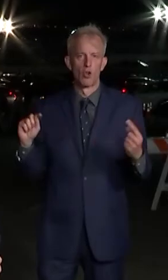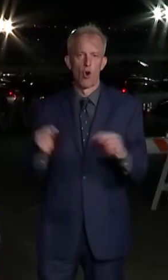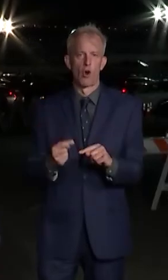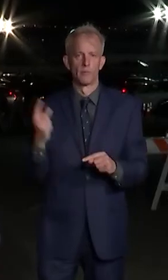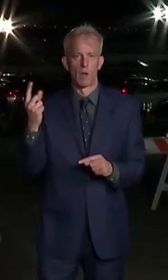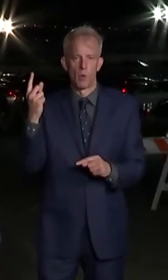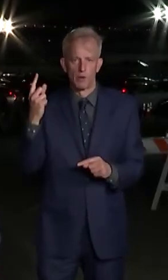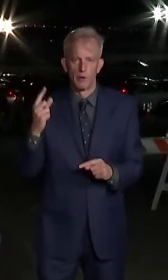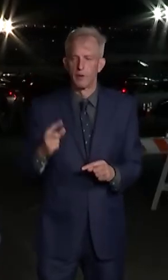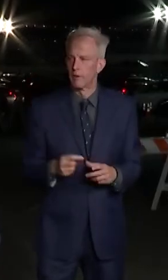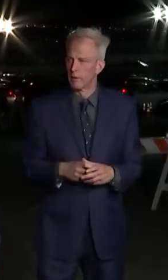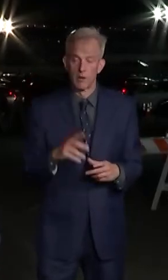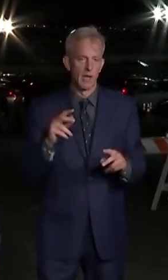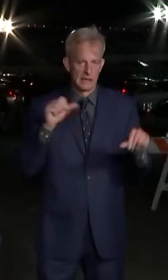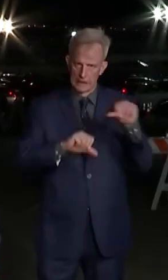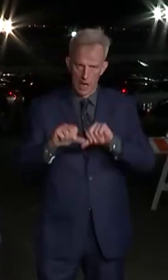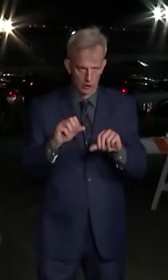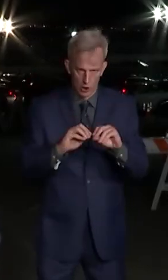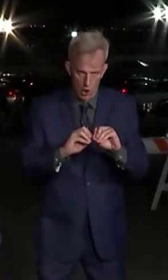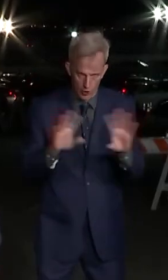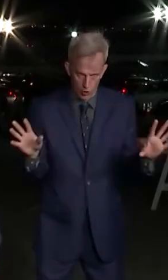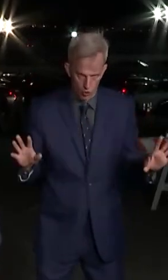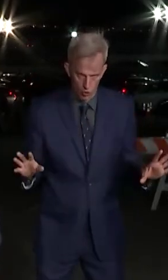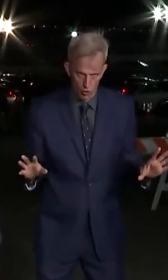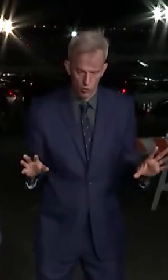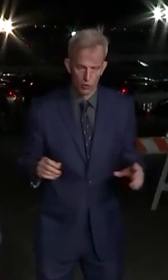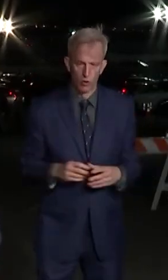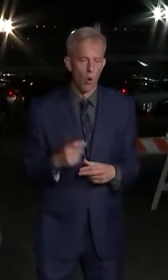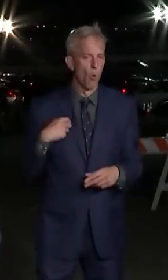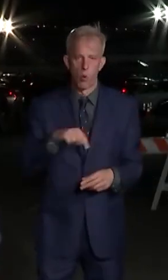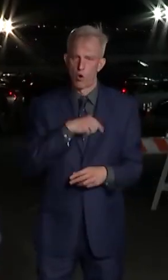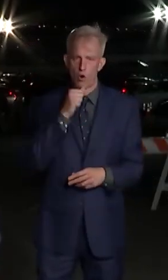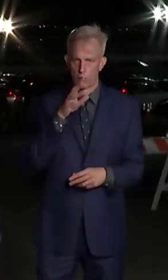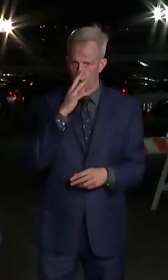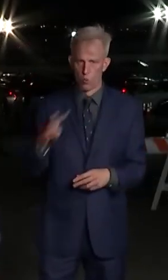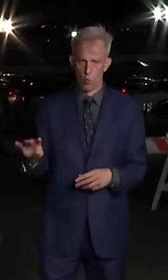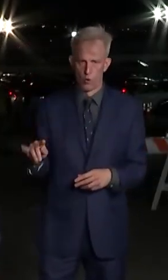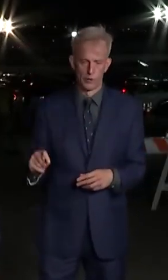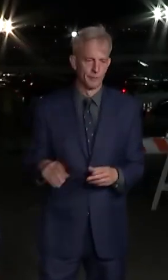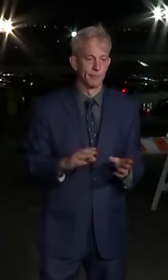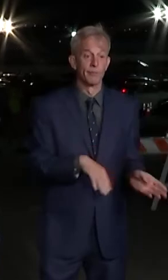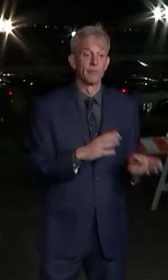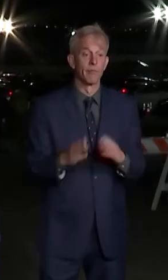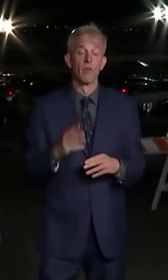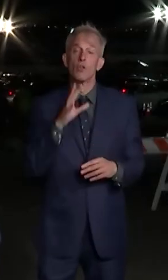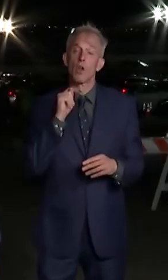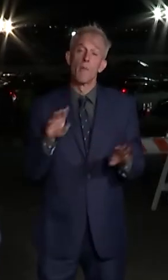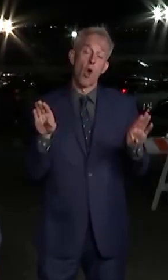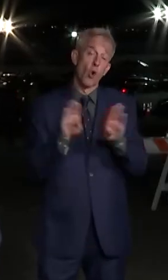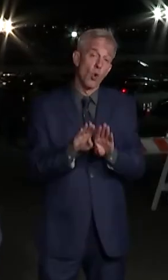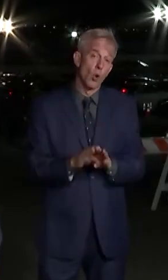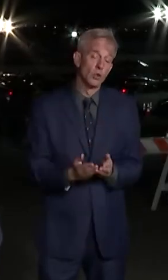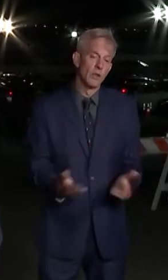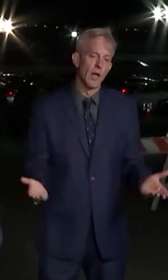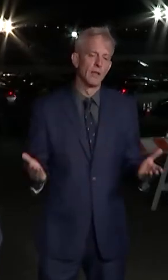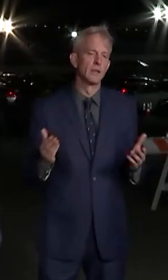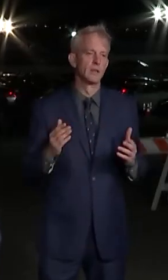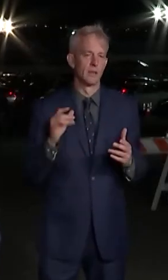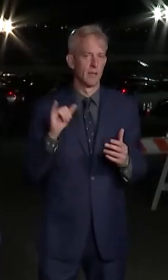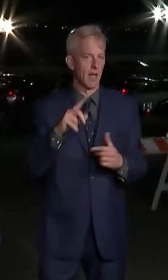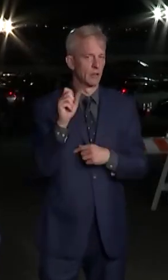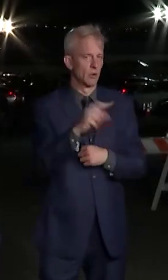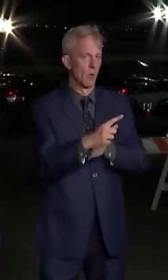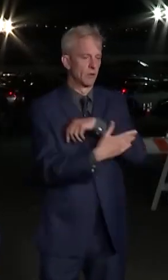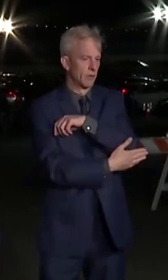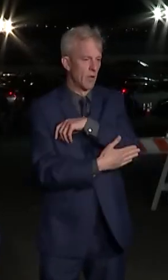very clear on that, and we will not stand by. In terms of the closures, that's a question for the county. I've always supported the